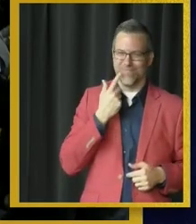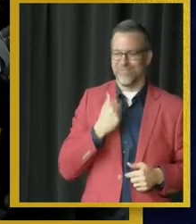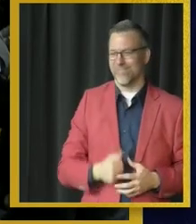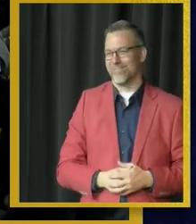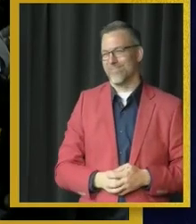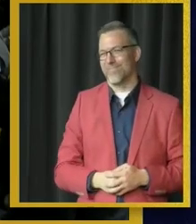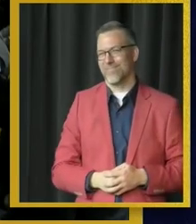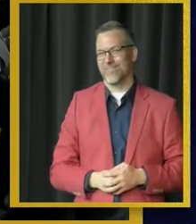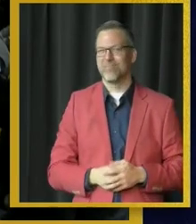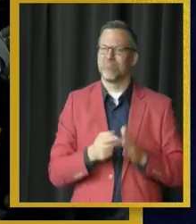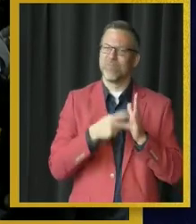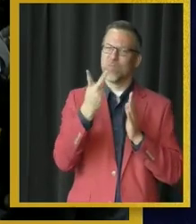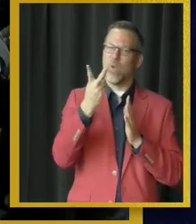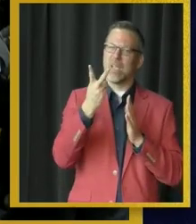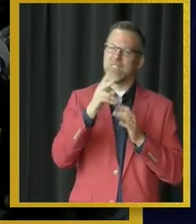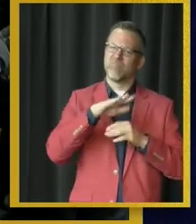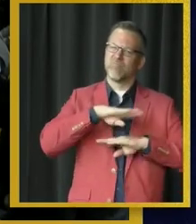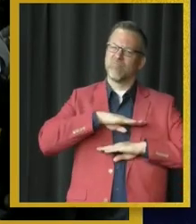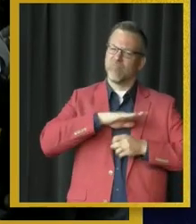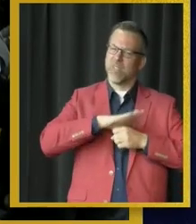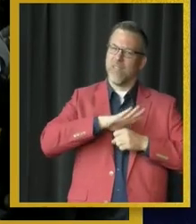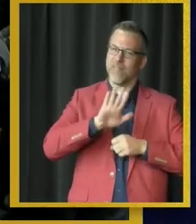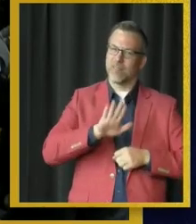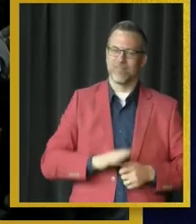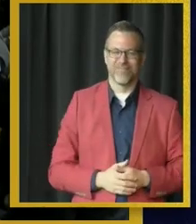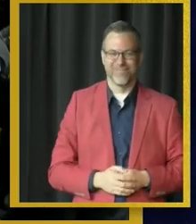I thought twice was enough.